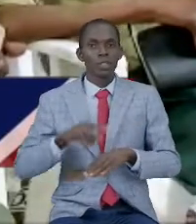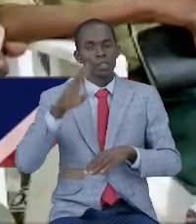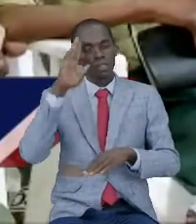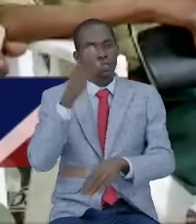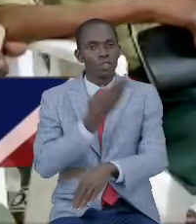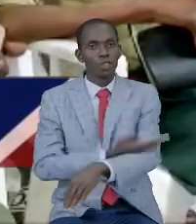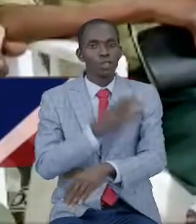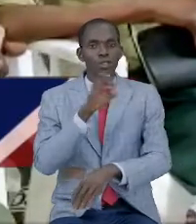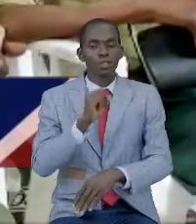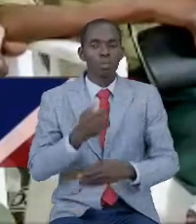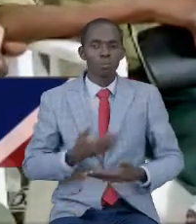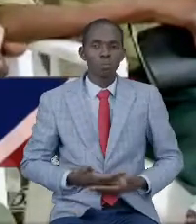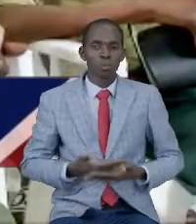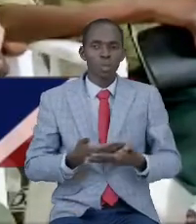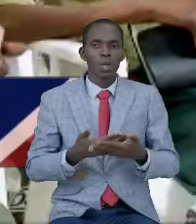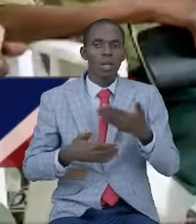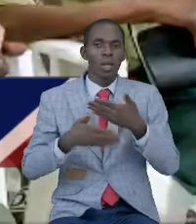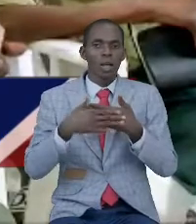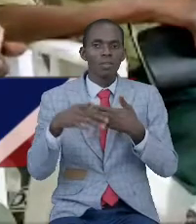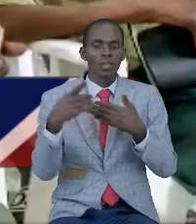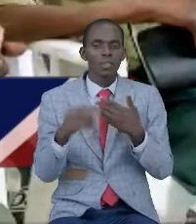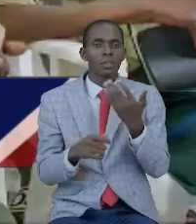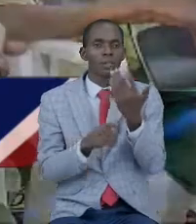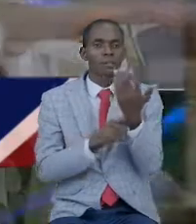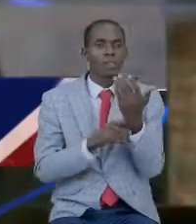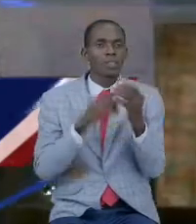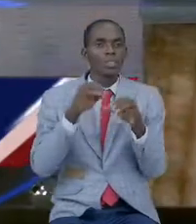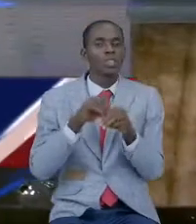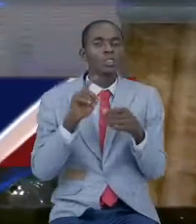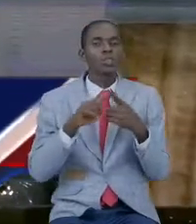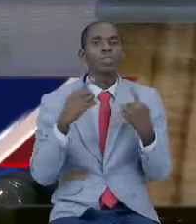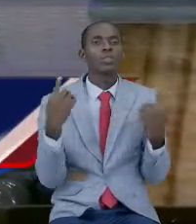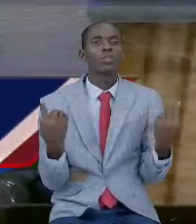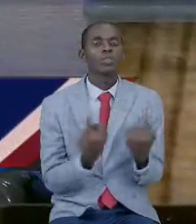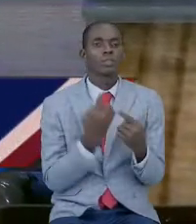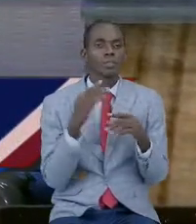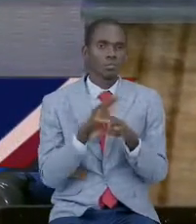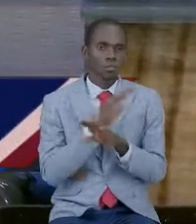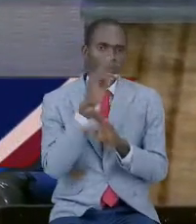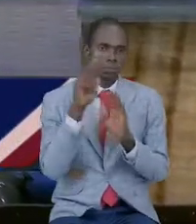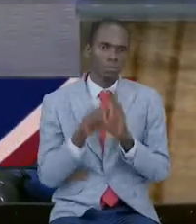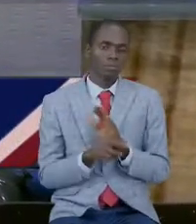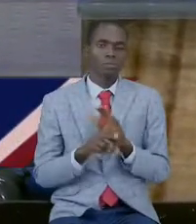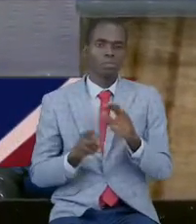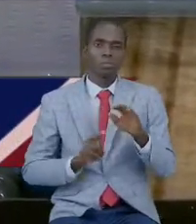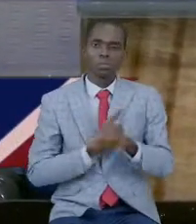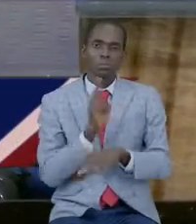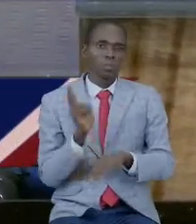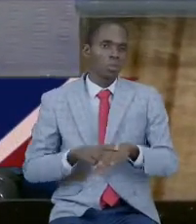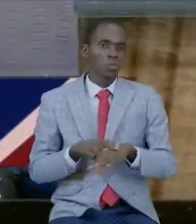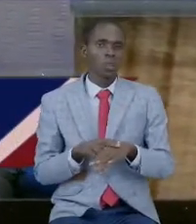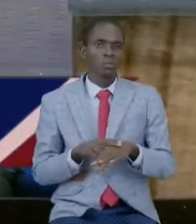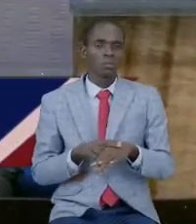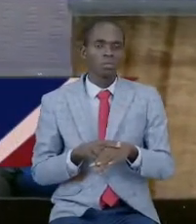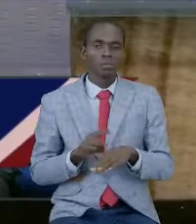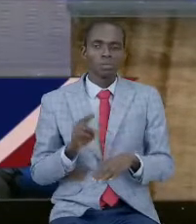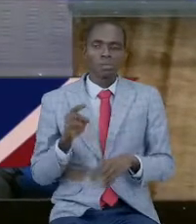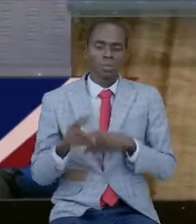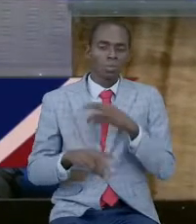sons born after the flesh into sinfulness. Nominal,